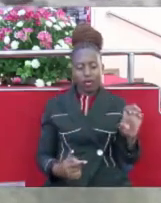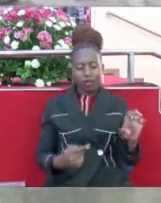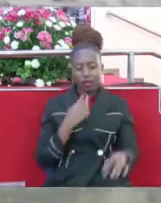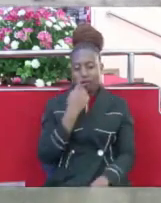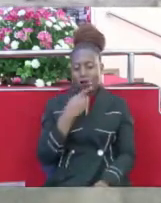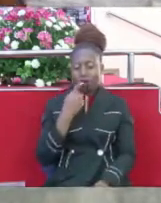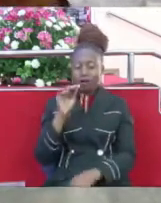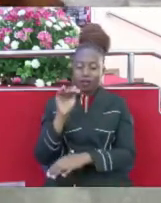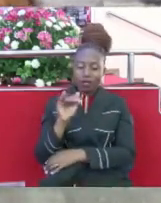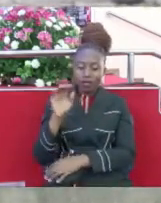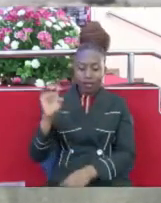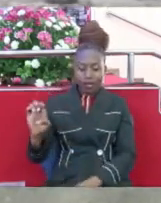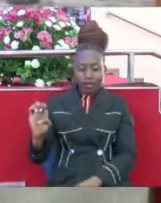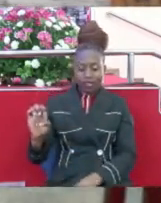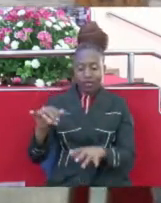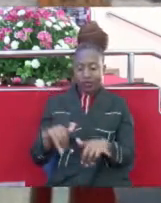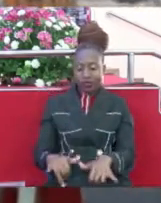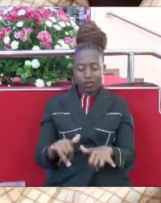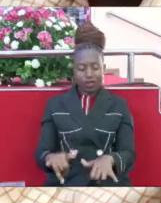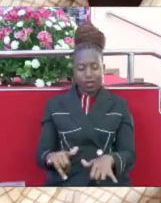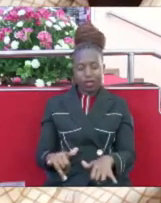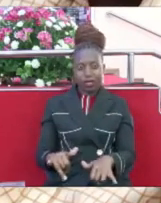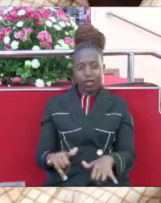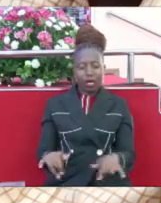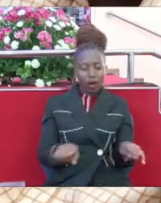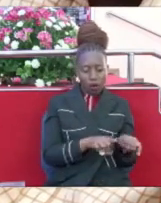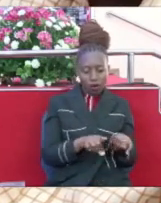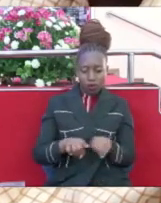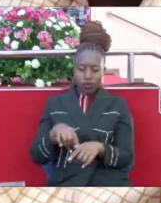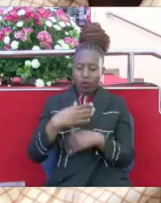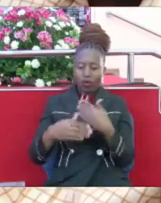but even the sons of the prophet that they found at Gilgal